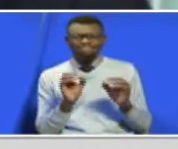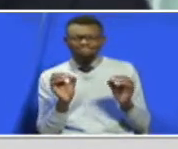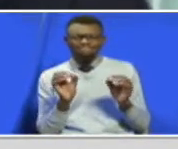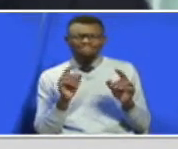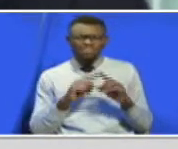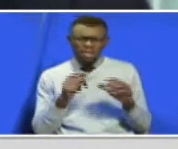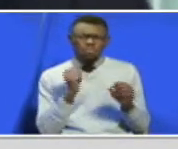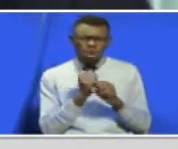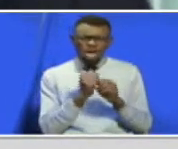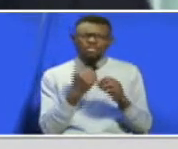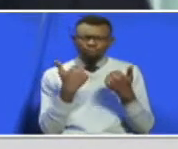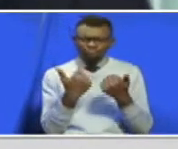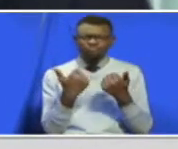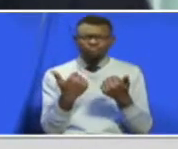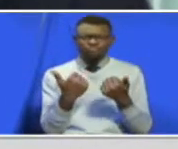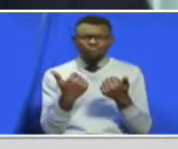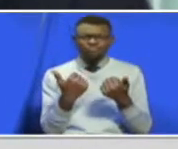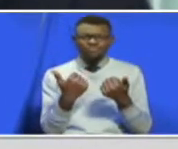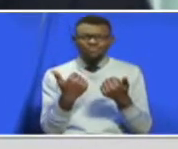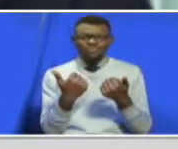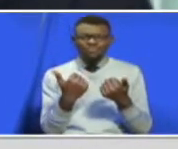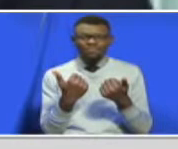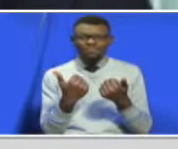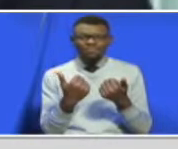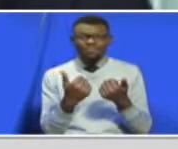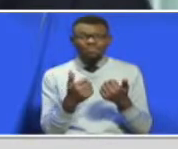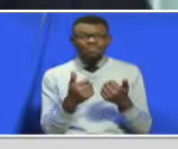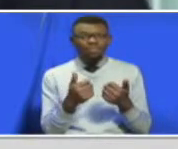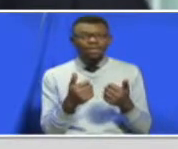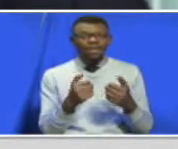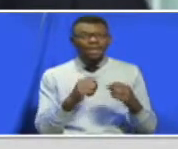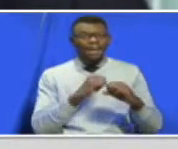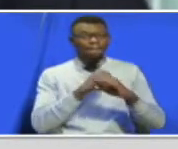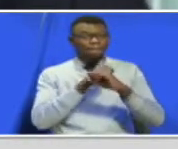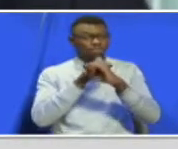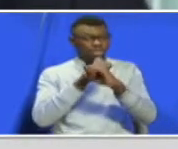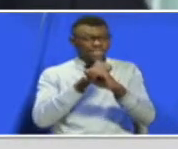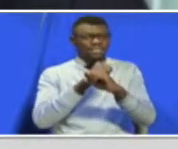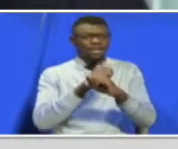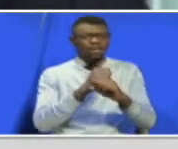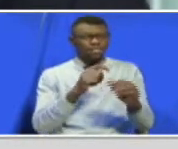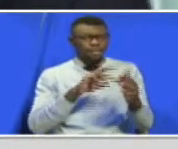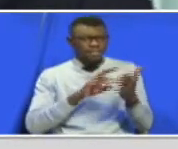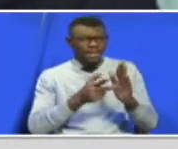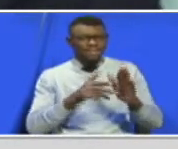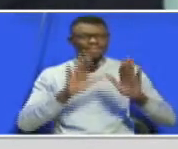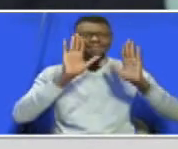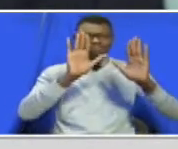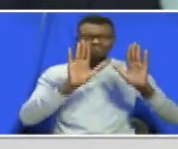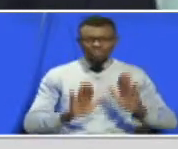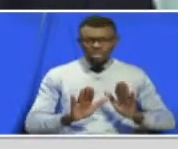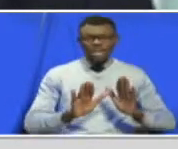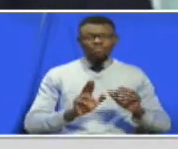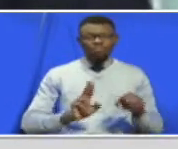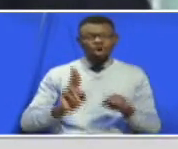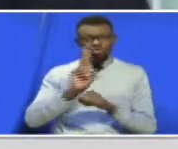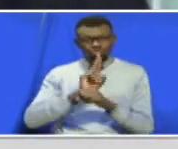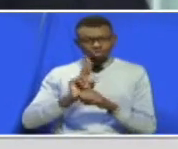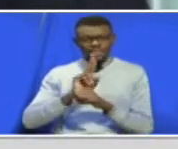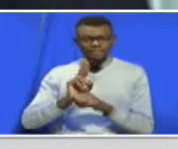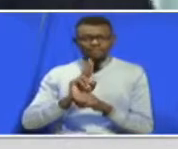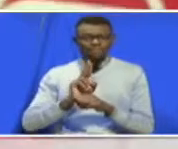effective at all. So it still offers some protection and therefore still an important preventive tool that we